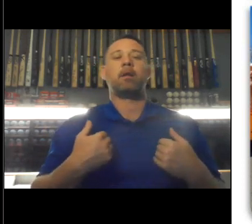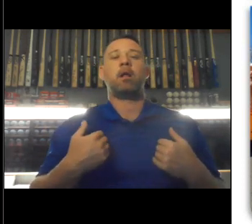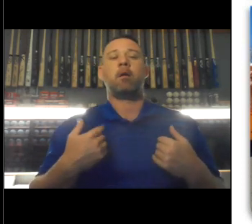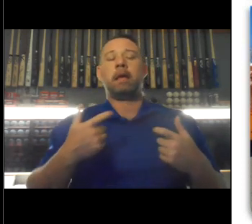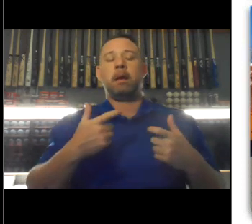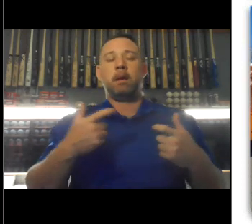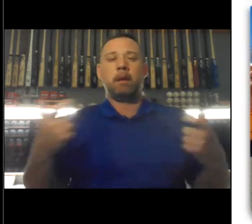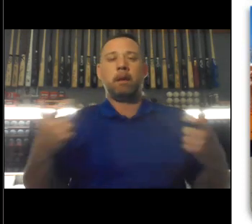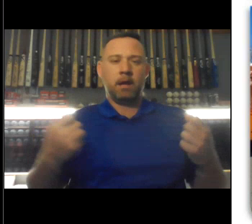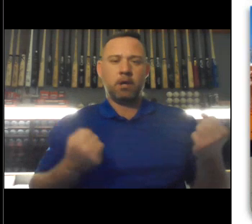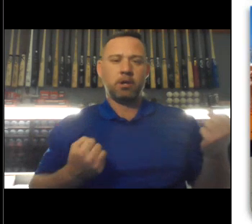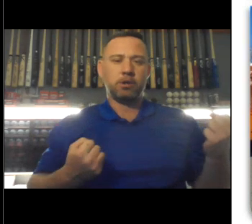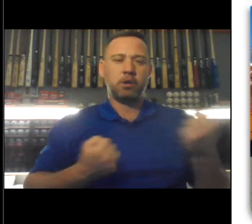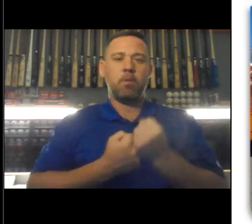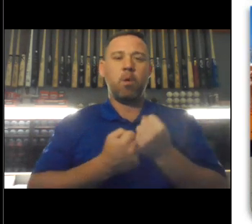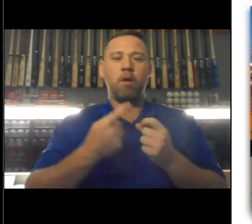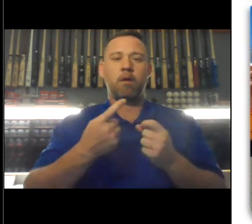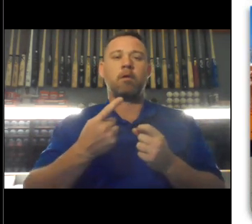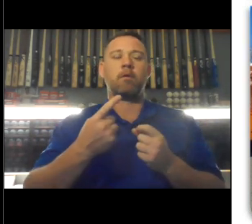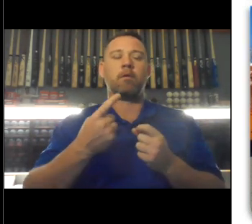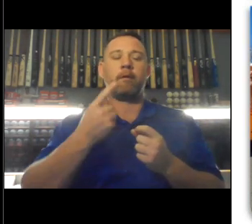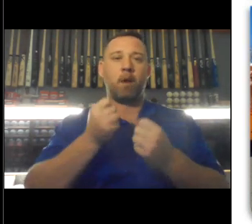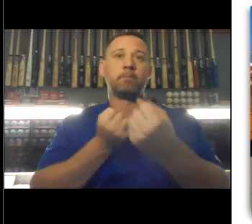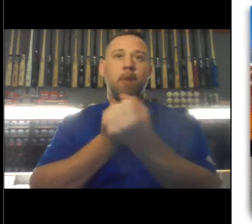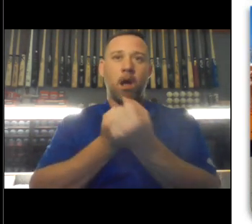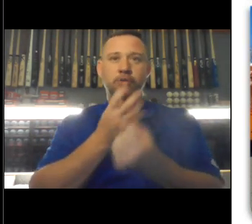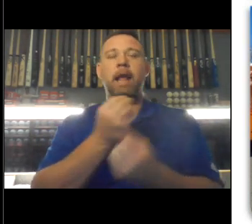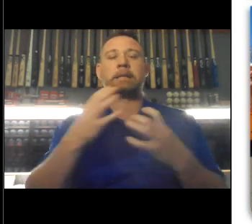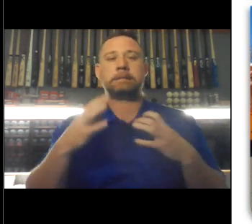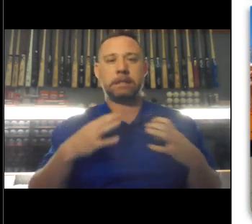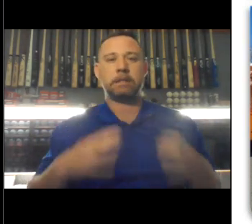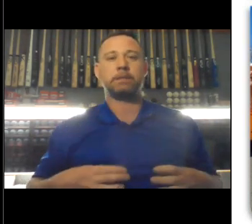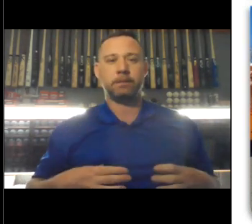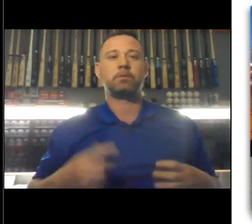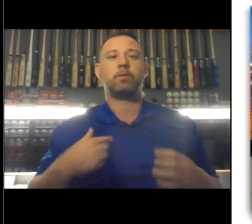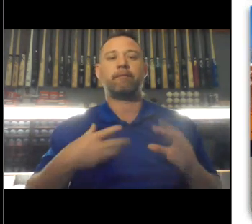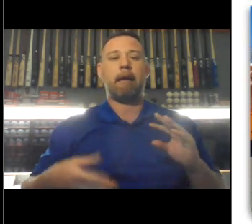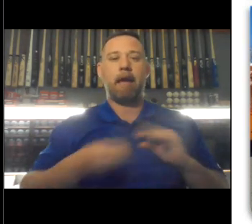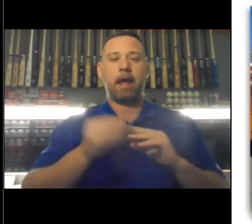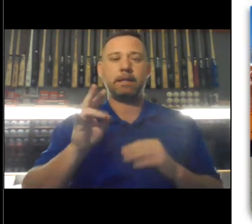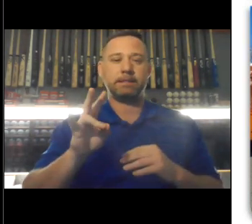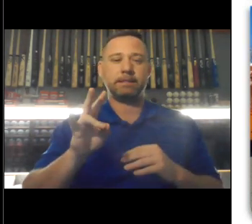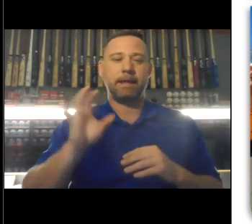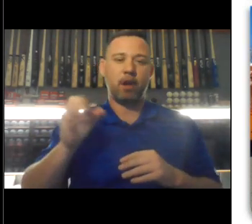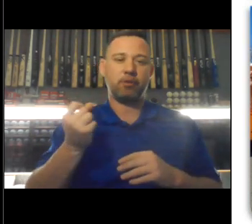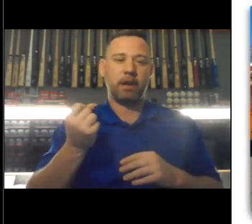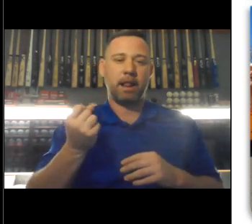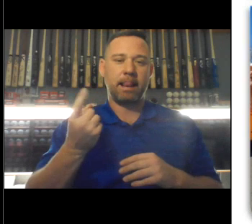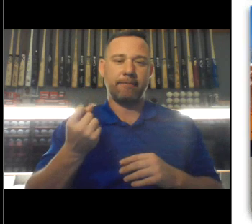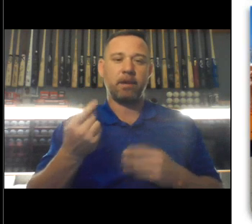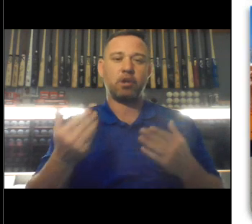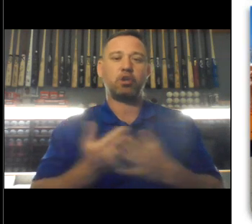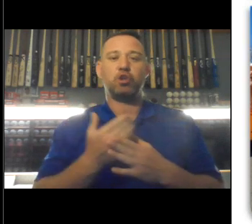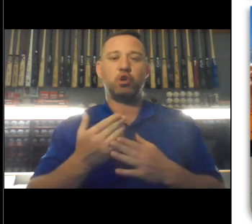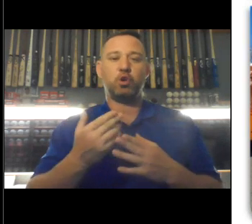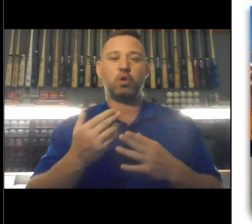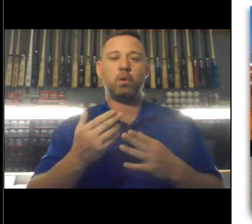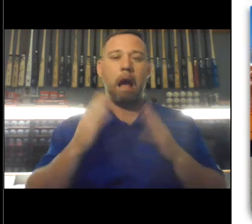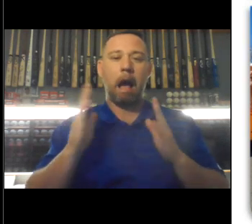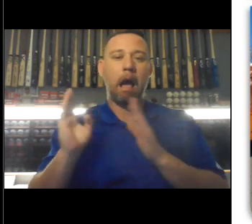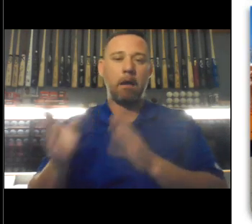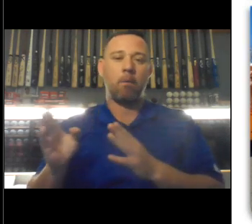outpouring of support from sponsors and from citizens. We've added 711 new highway adopted